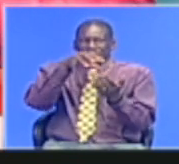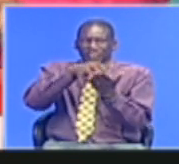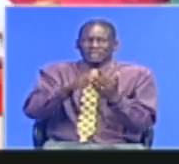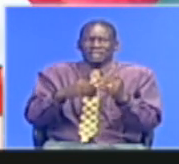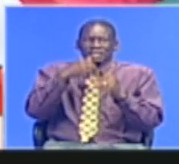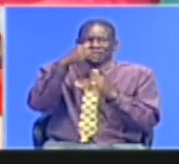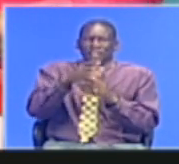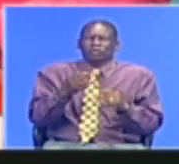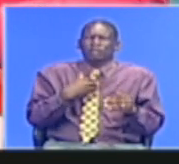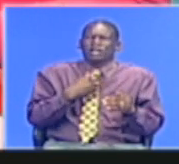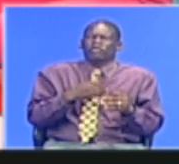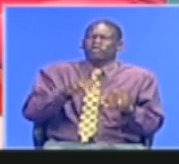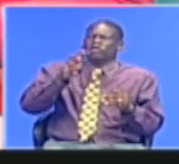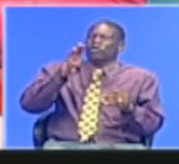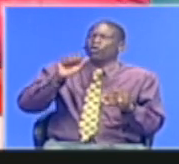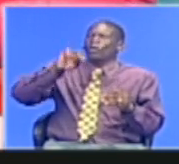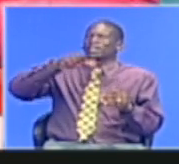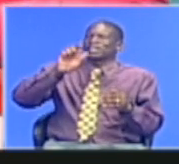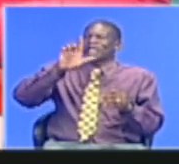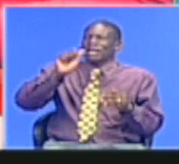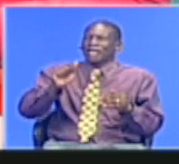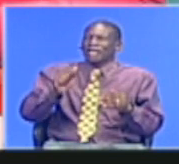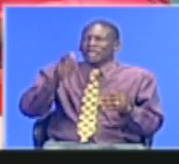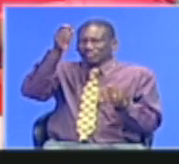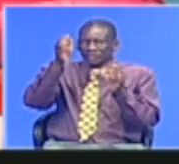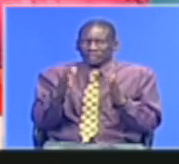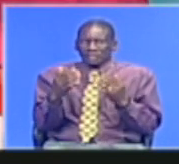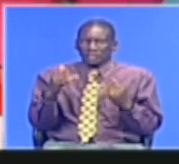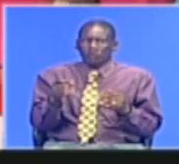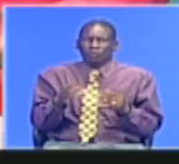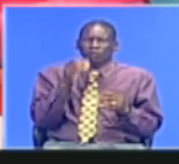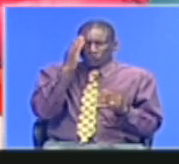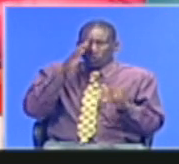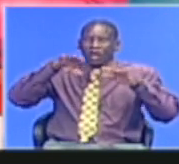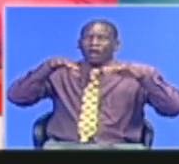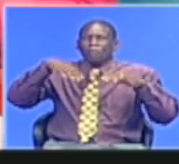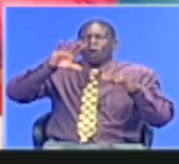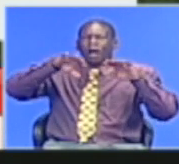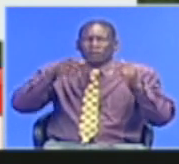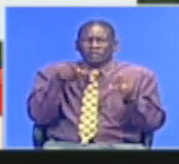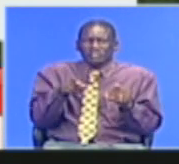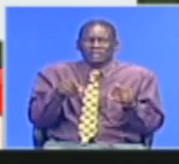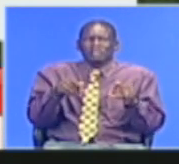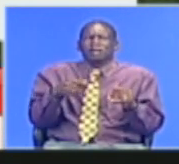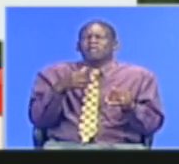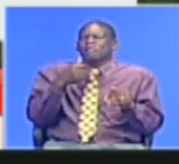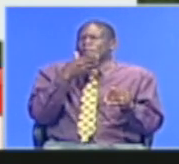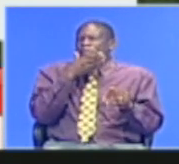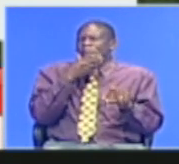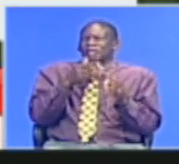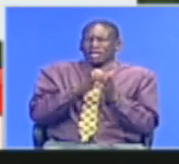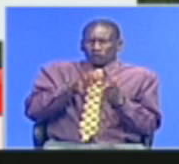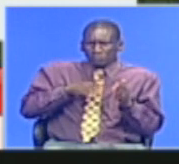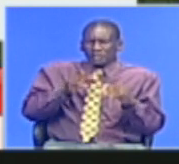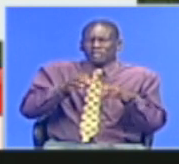is Justice Smokin Wanjala, and some facts about him as we get to know more about these men and ladies in red and black.